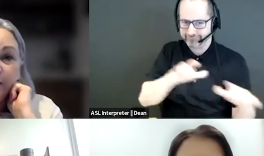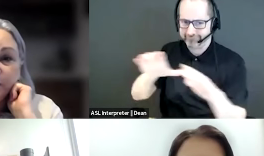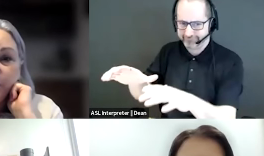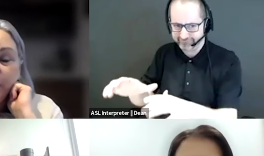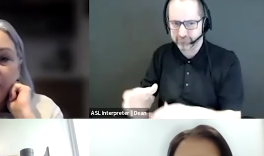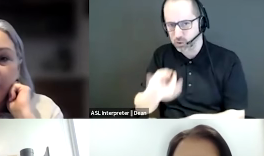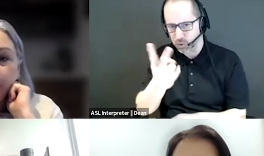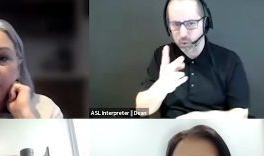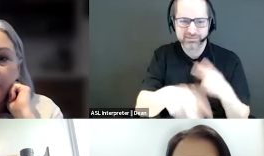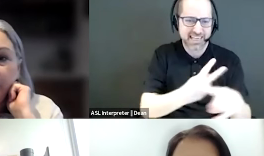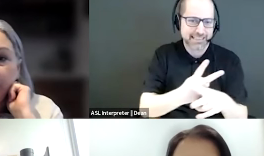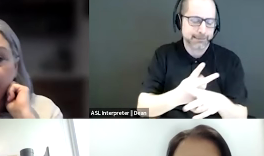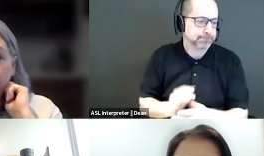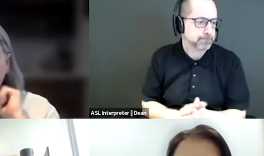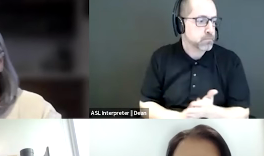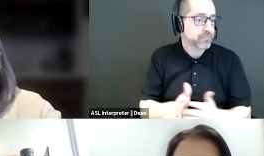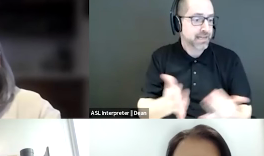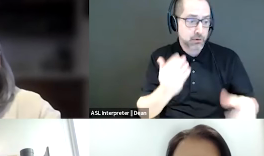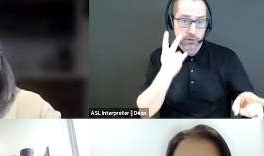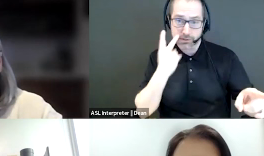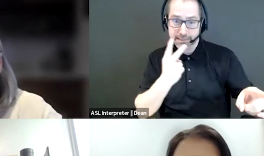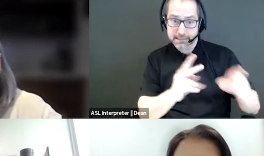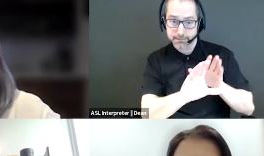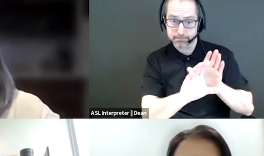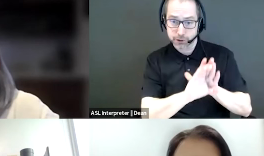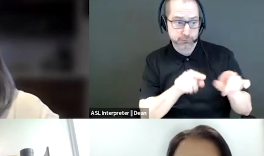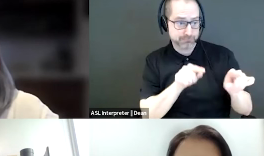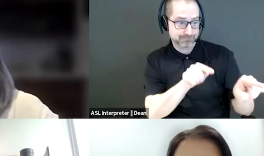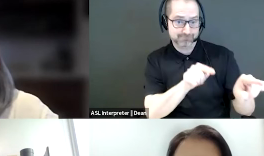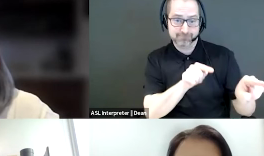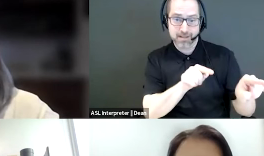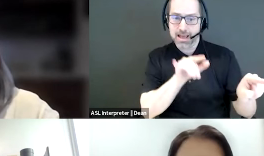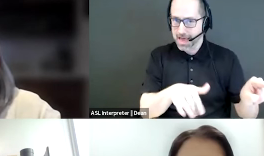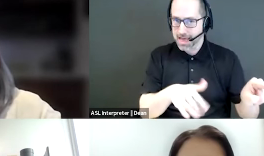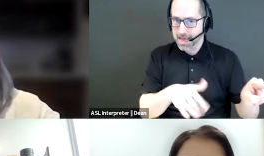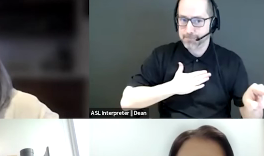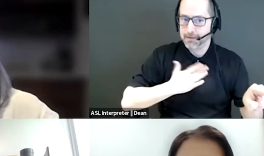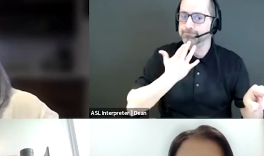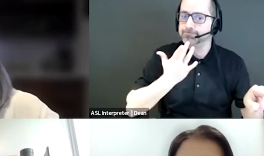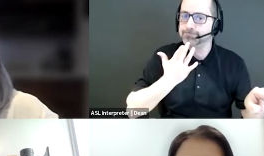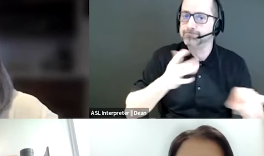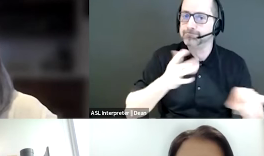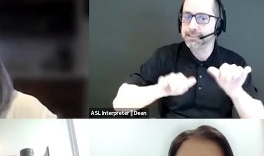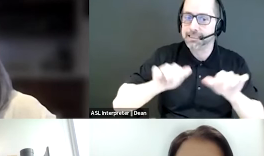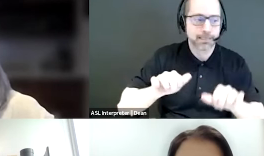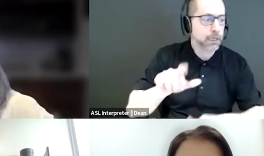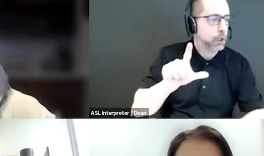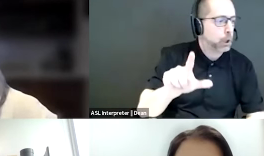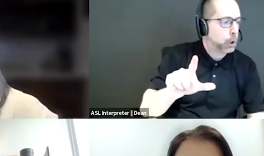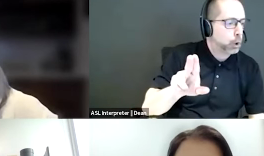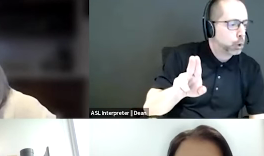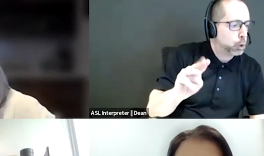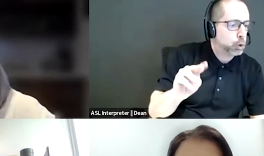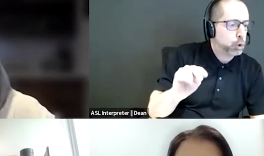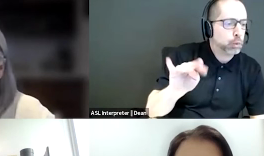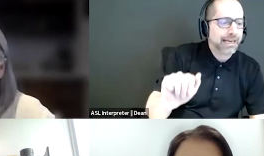I've got a screen grab of an assessment that I particularly like, which is the Lumina Spark, and it's free